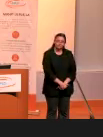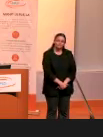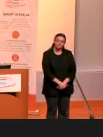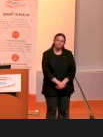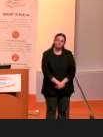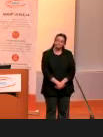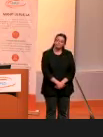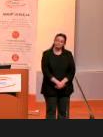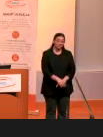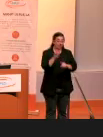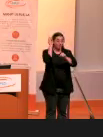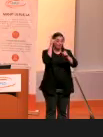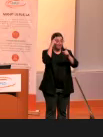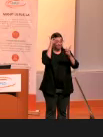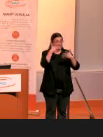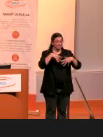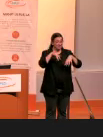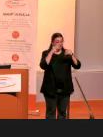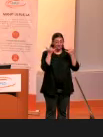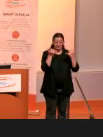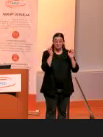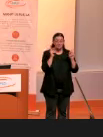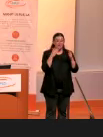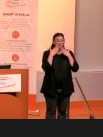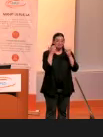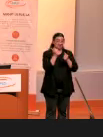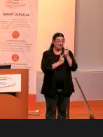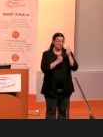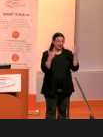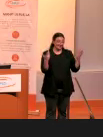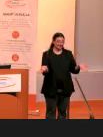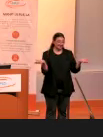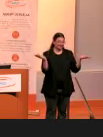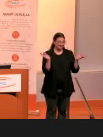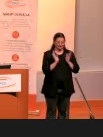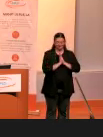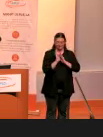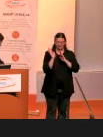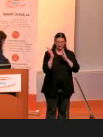I think that's it for now. Okay, great. Thanks, everybody. Thank you so much.